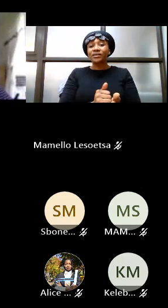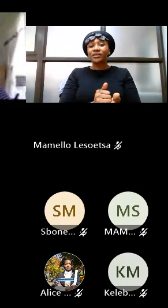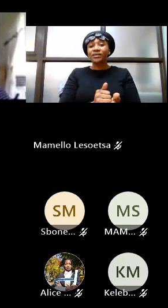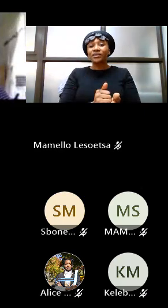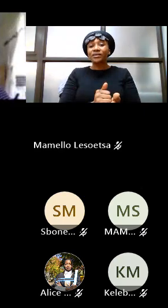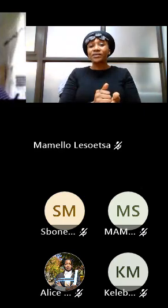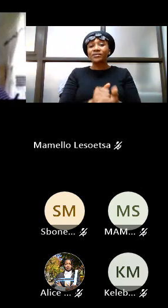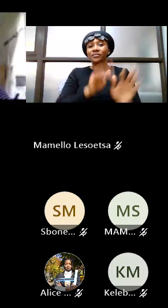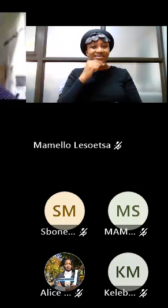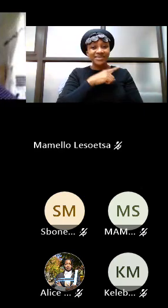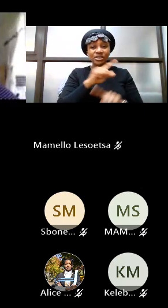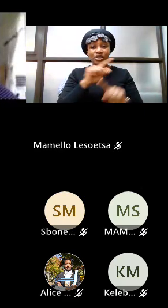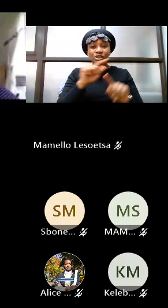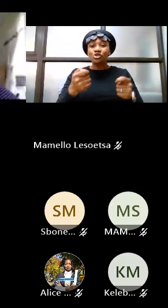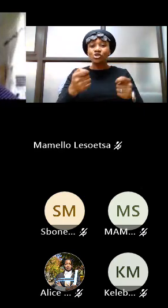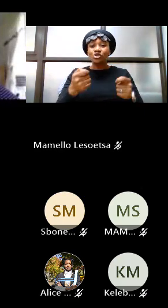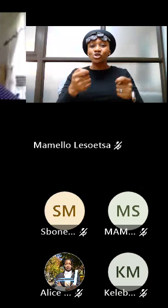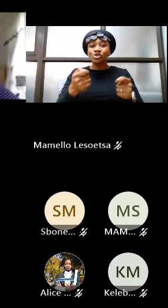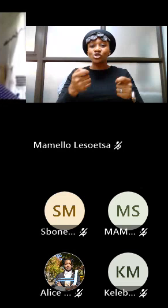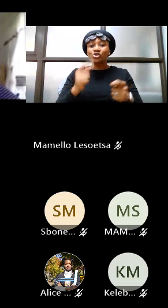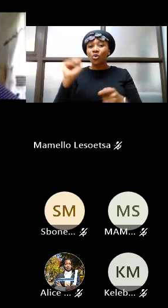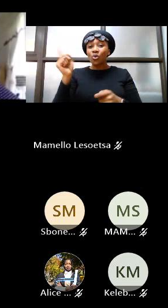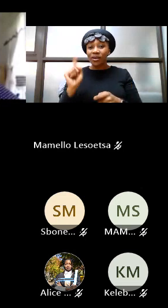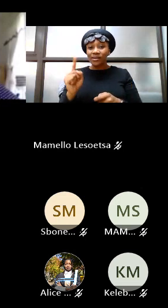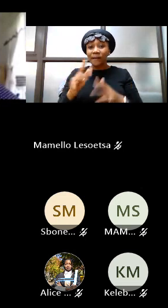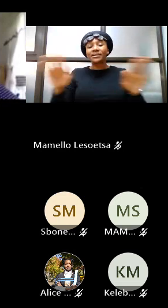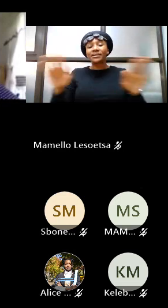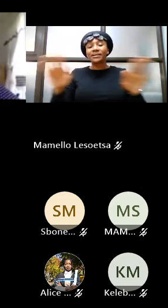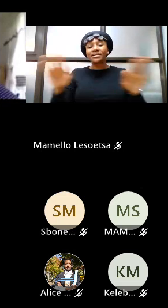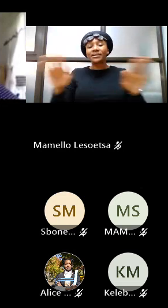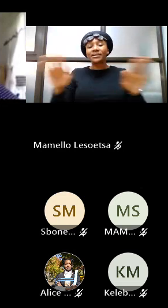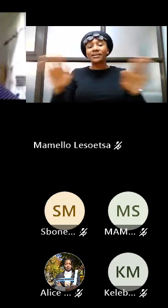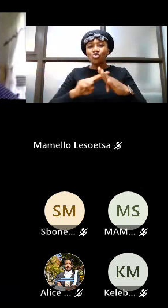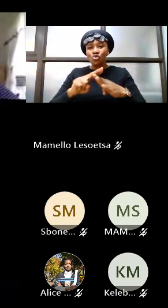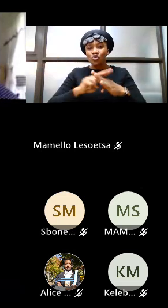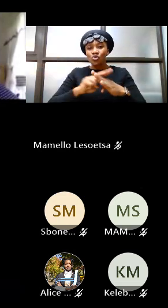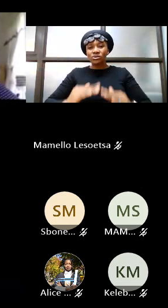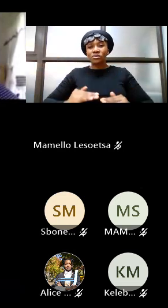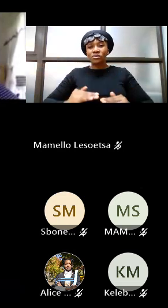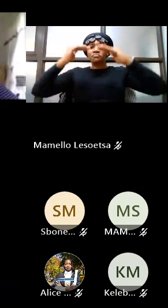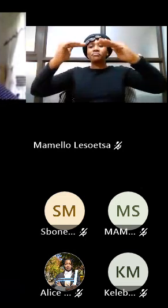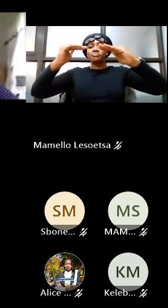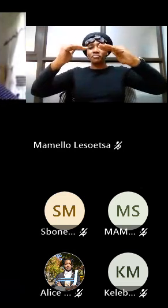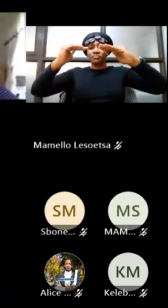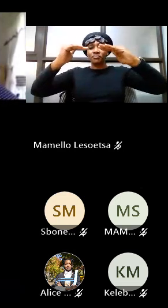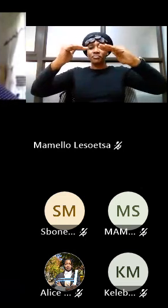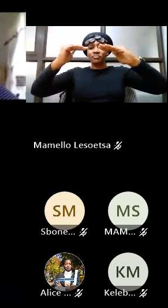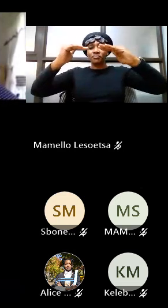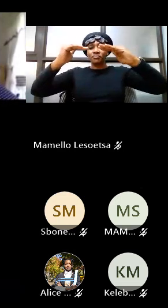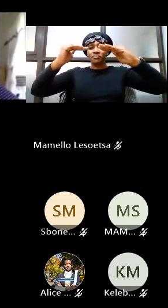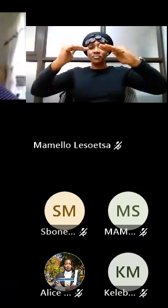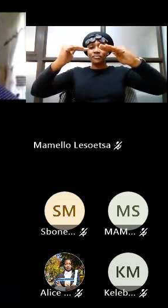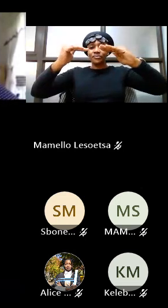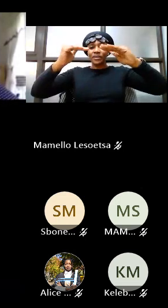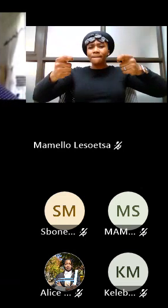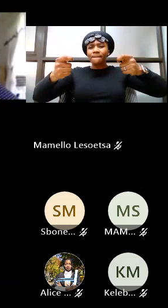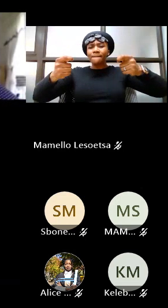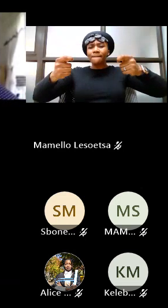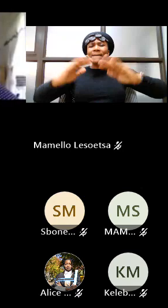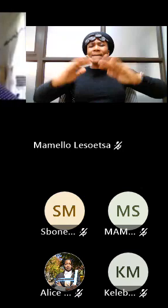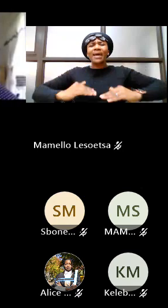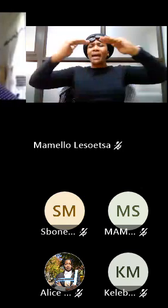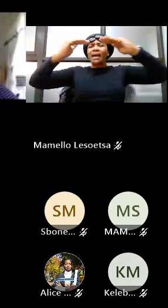used were the big giant trestle tables that you get at like functions. But it's so high that I could not